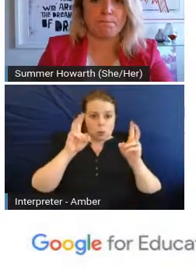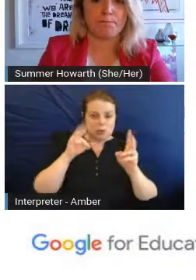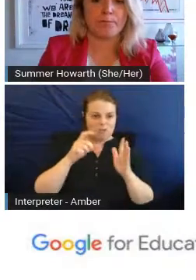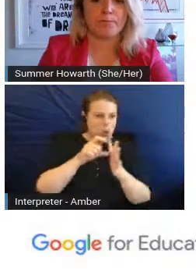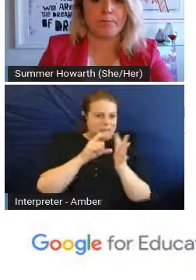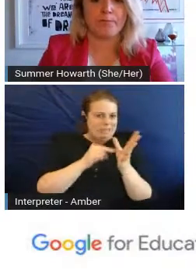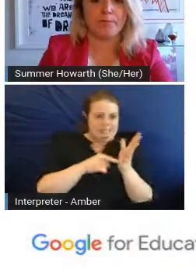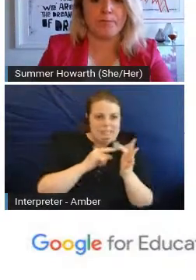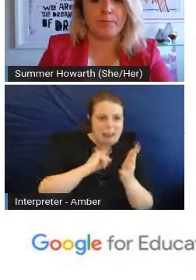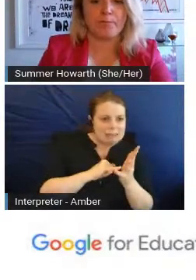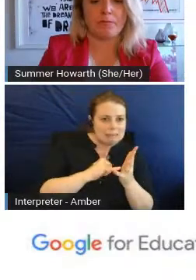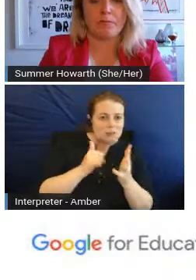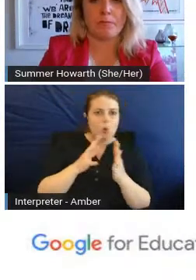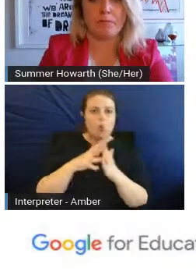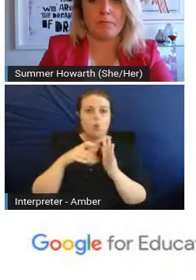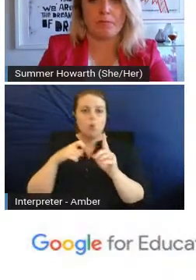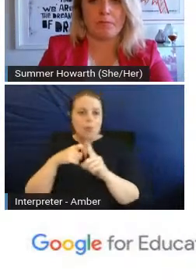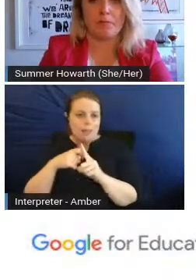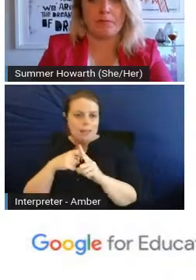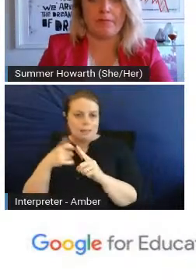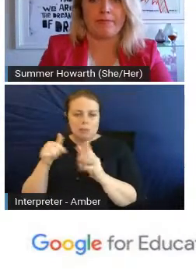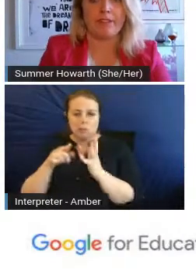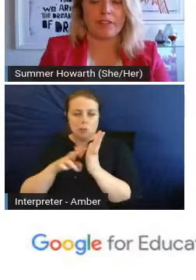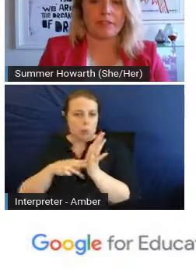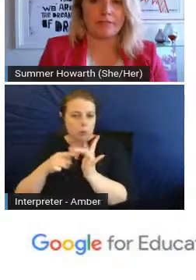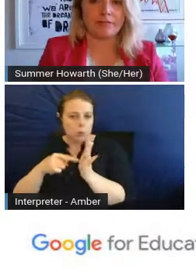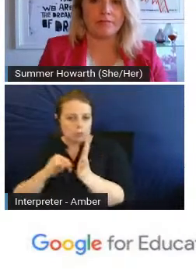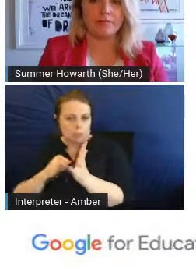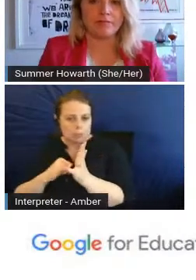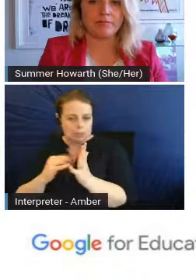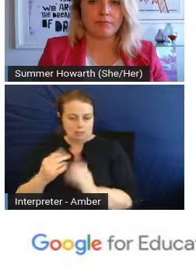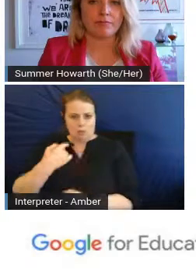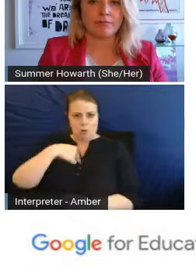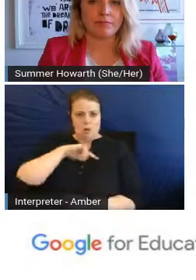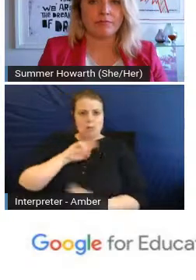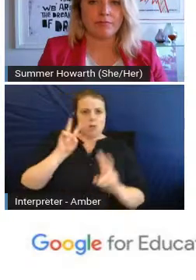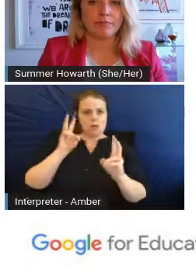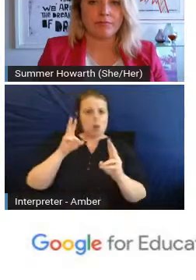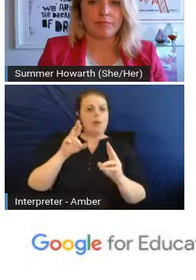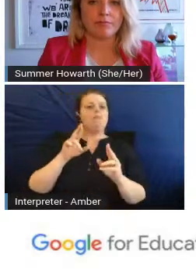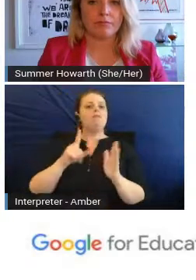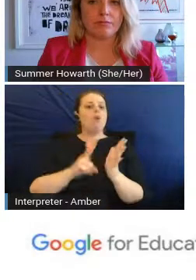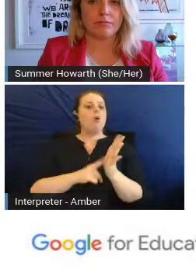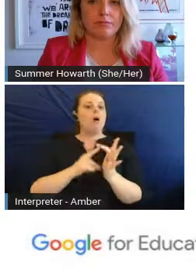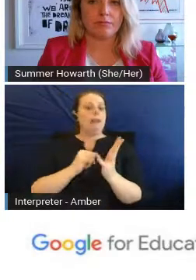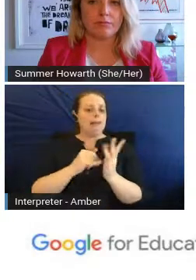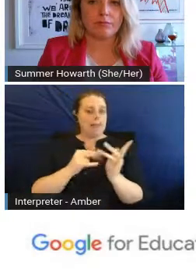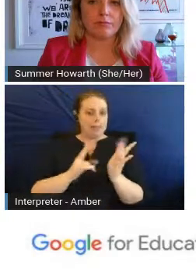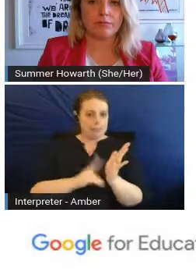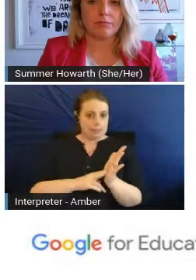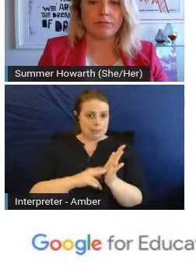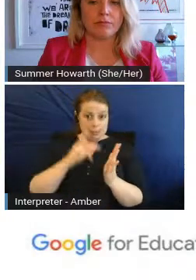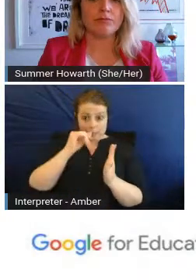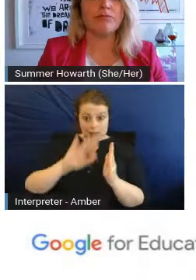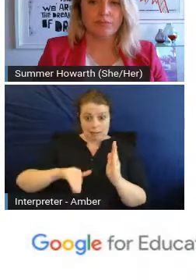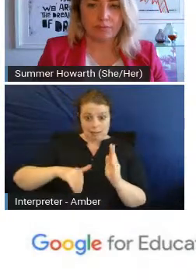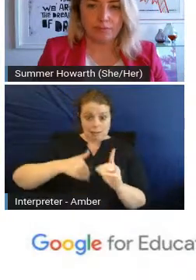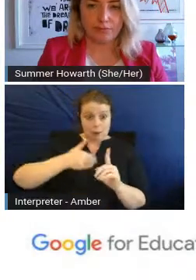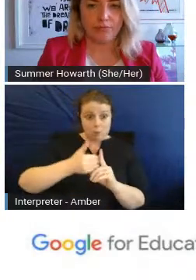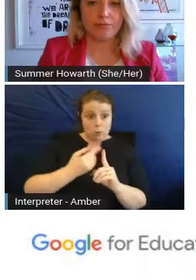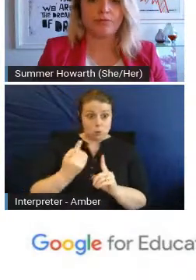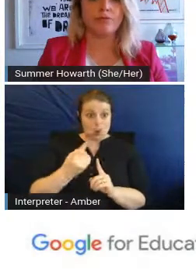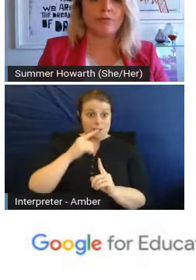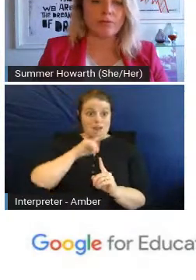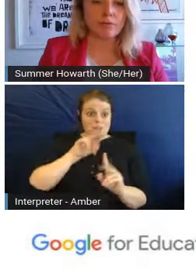that, units. But in this case, I'm using a topic for a lesson. You know, you can have up to 100 topics in